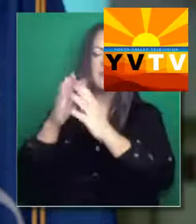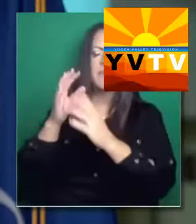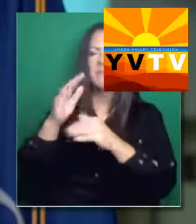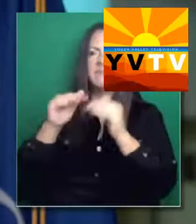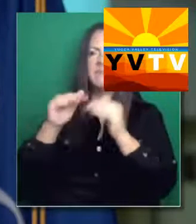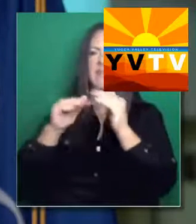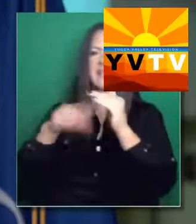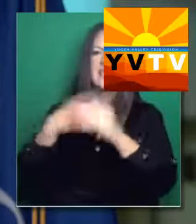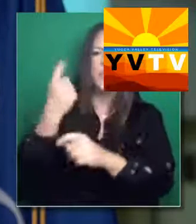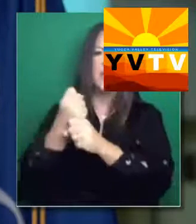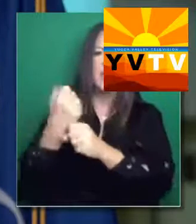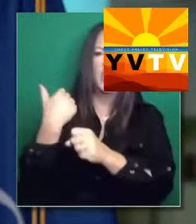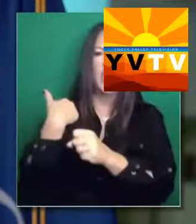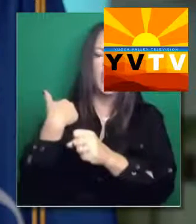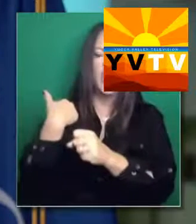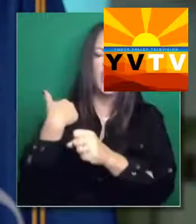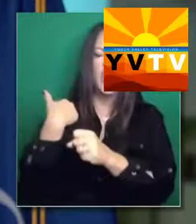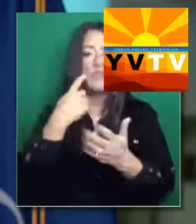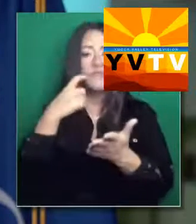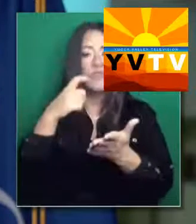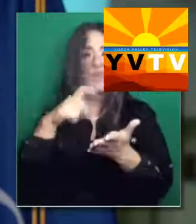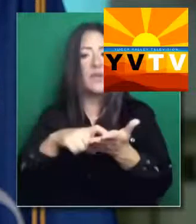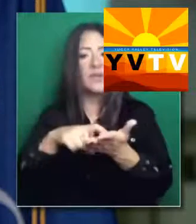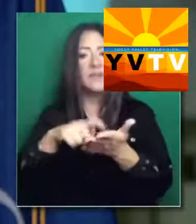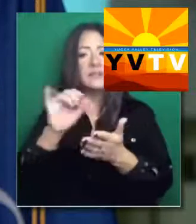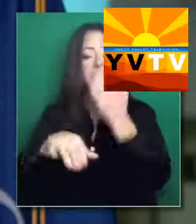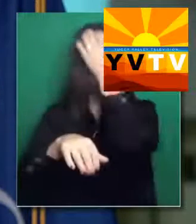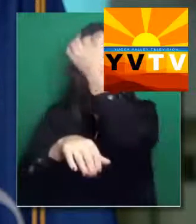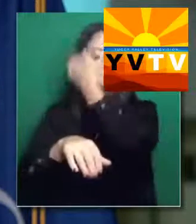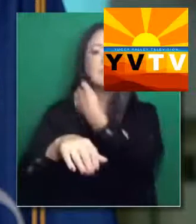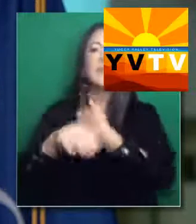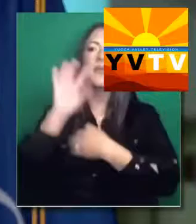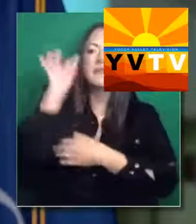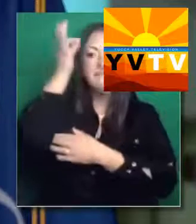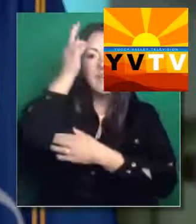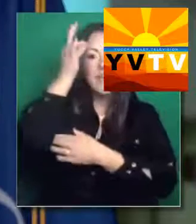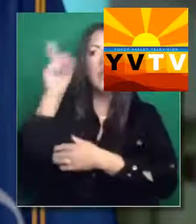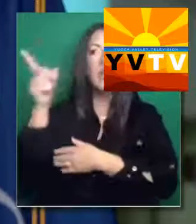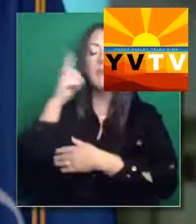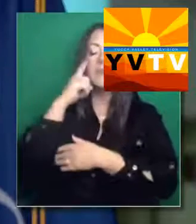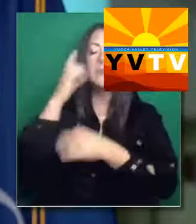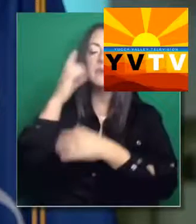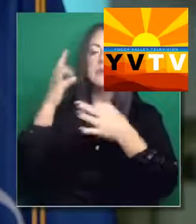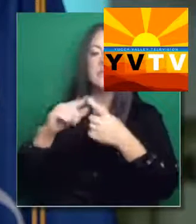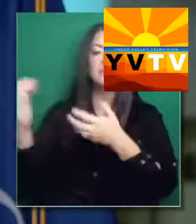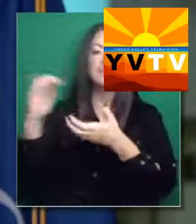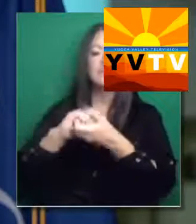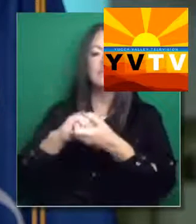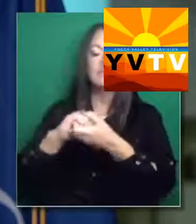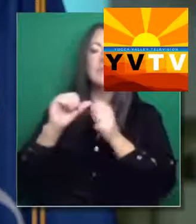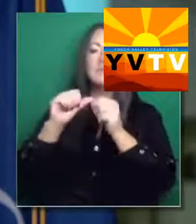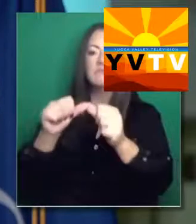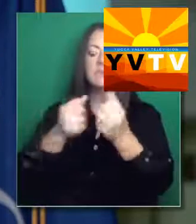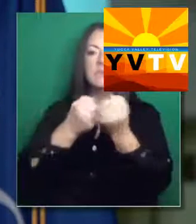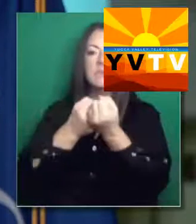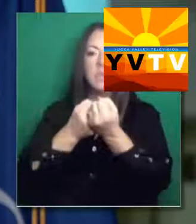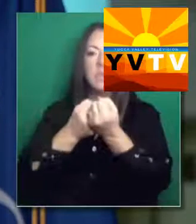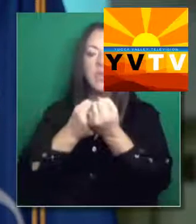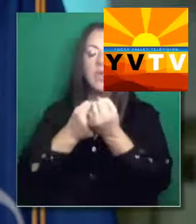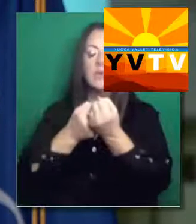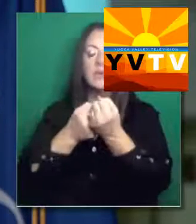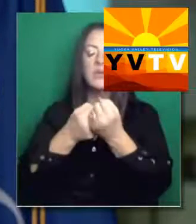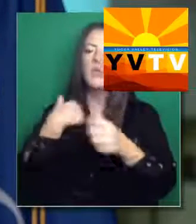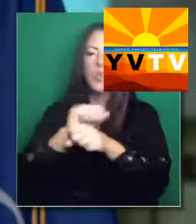you recognizing that it was just extended by the federal government working with the Biden transition. We've been working aggressively